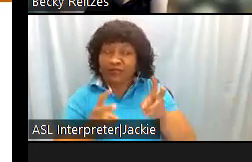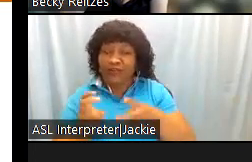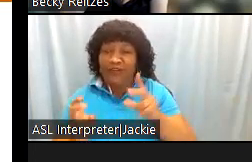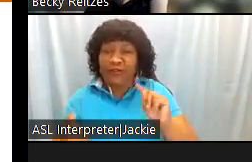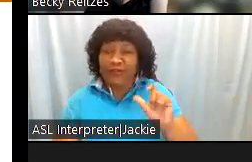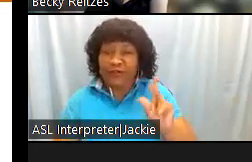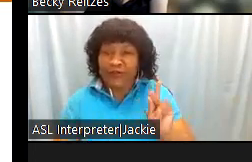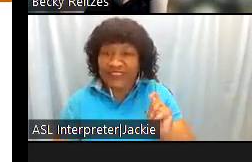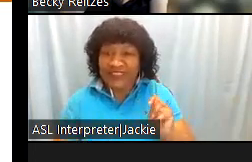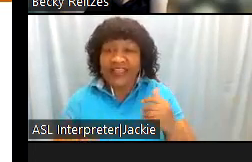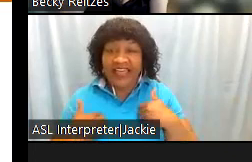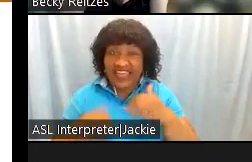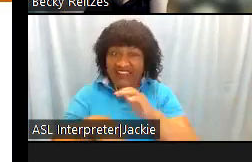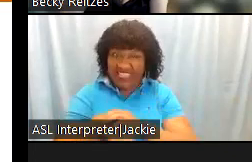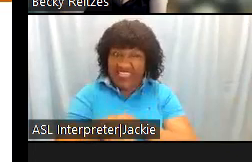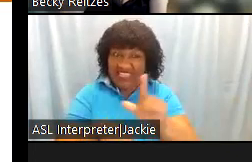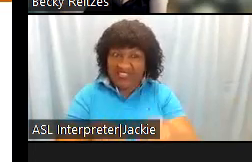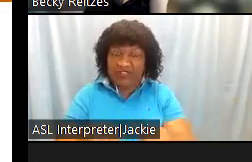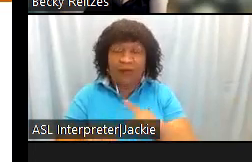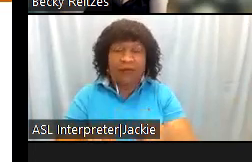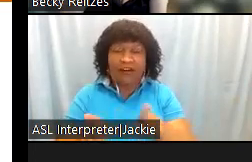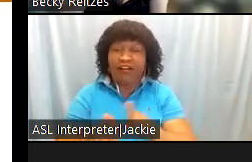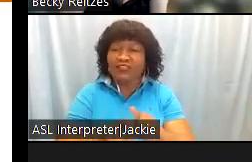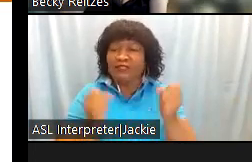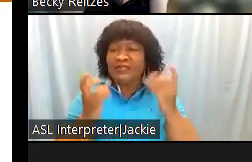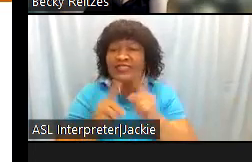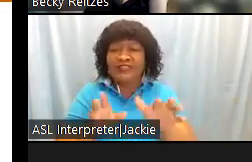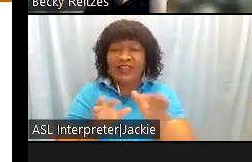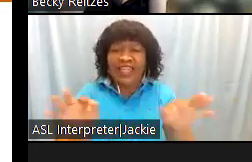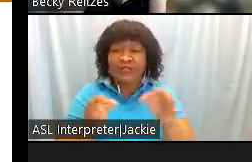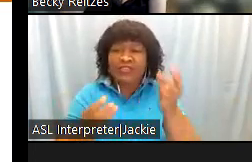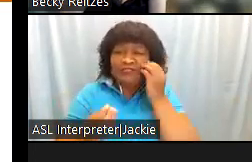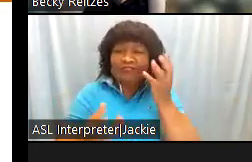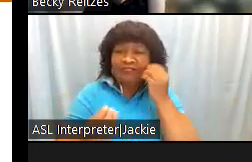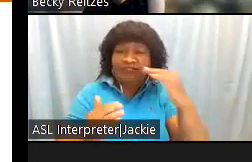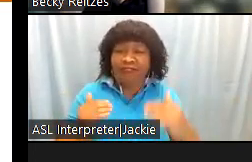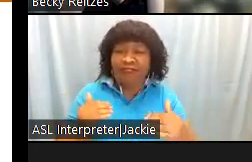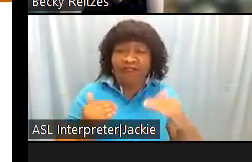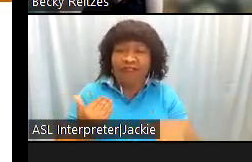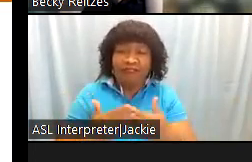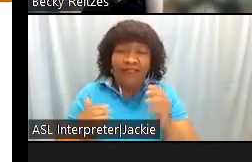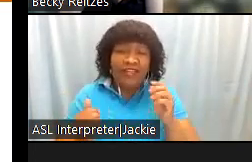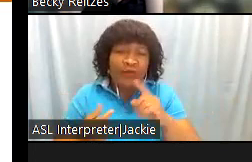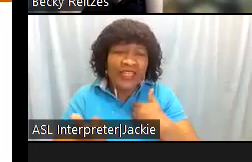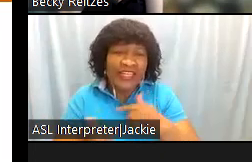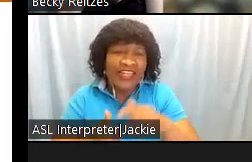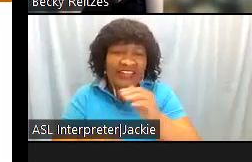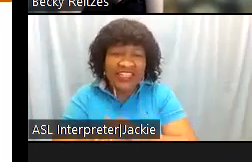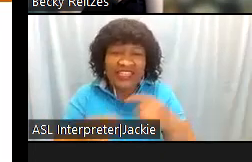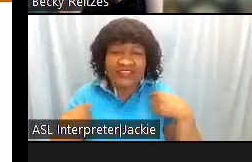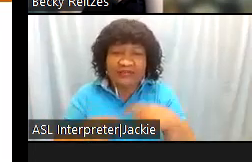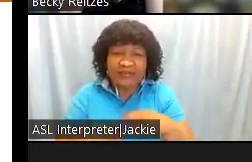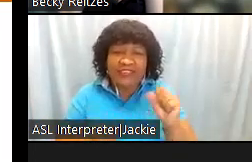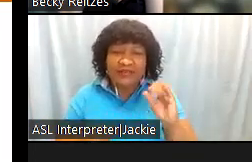them in English here, but we have them in many languages: Amharic, Arabic, Chinese,